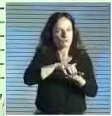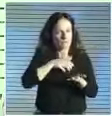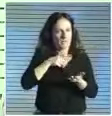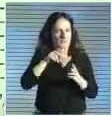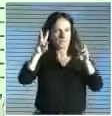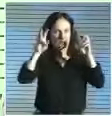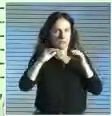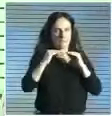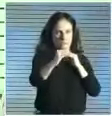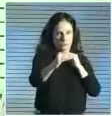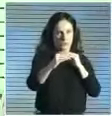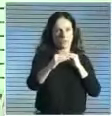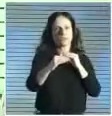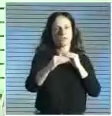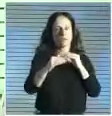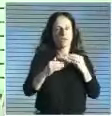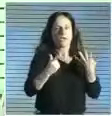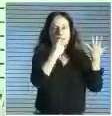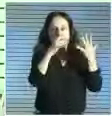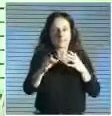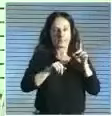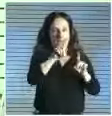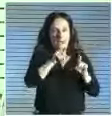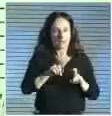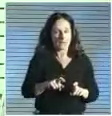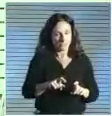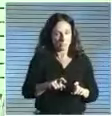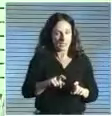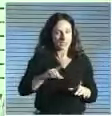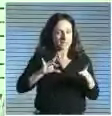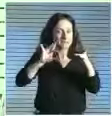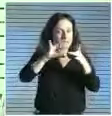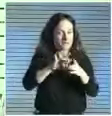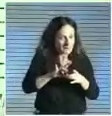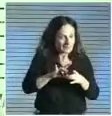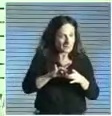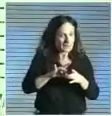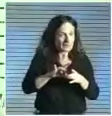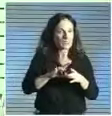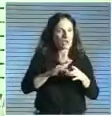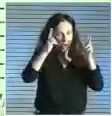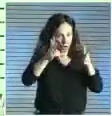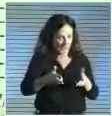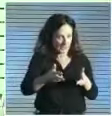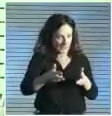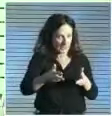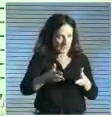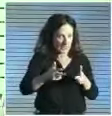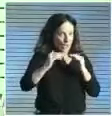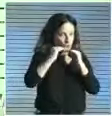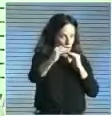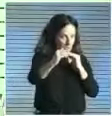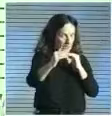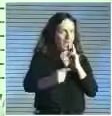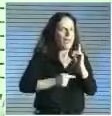questions, also checking on hotel sustainability basics, but much more. That is also available to you. So you can go out and